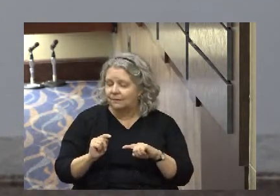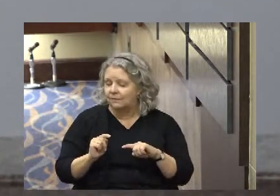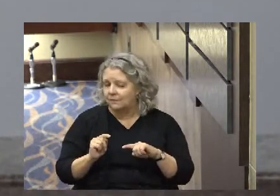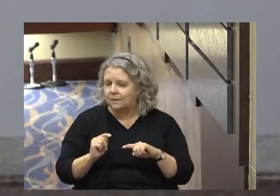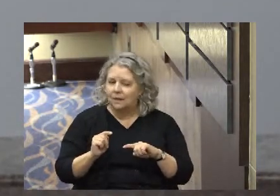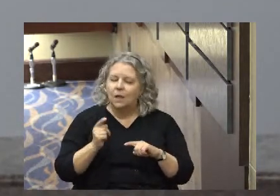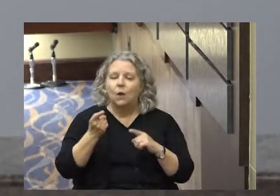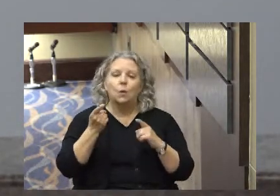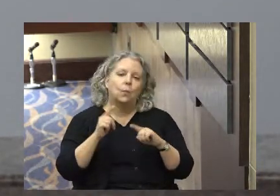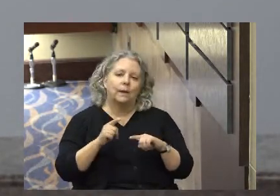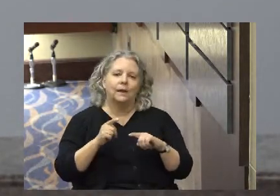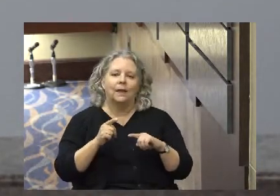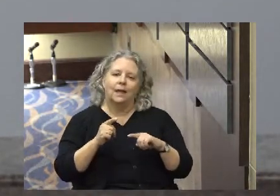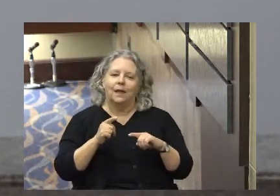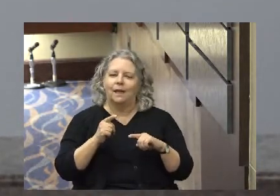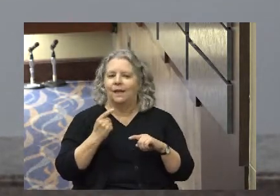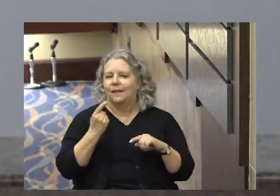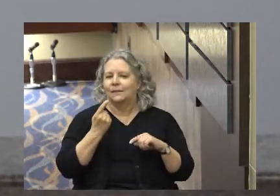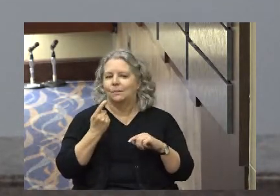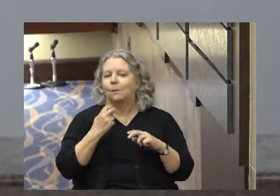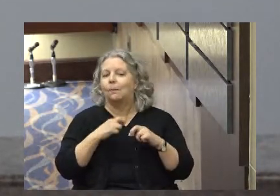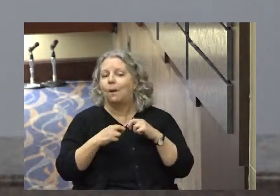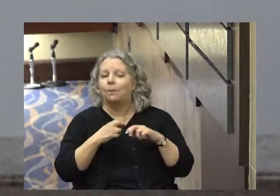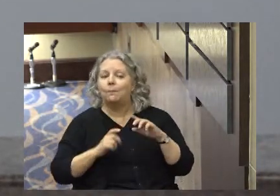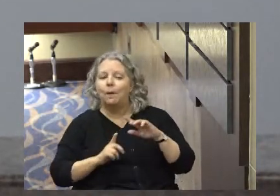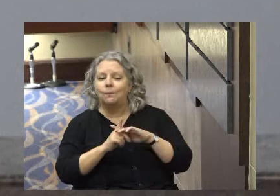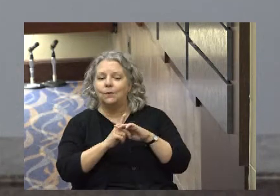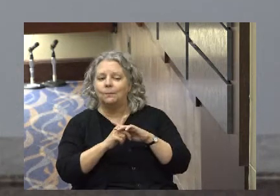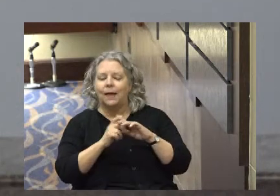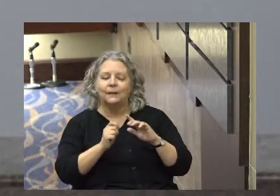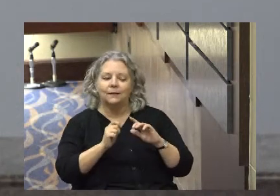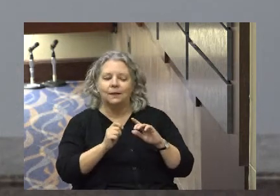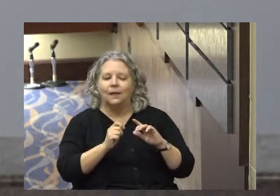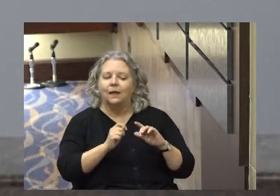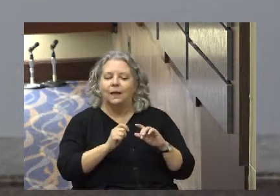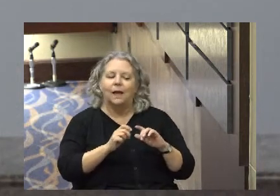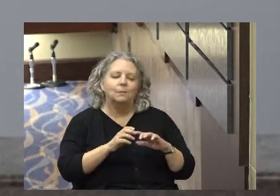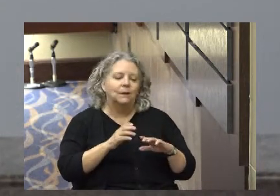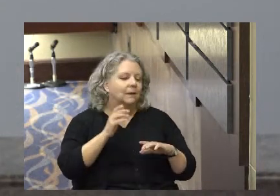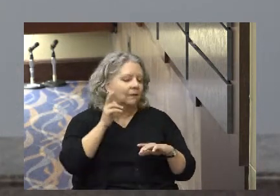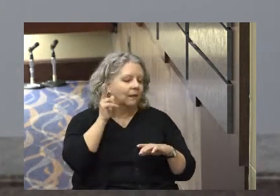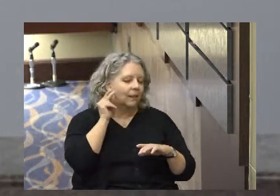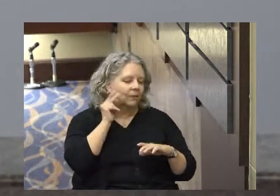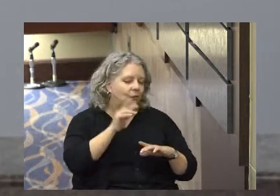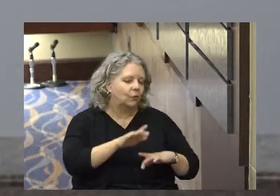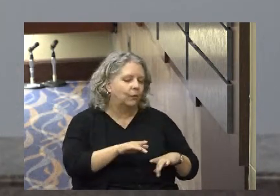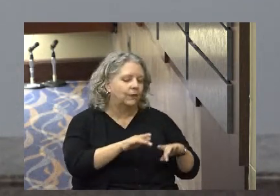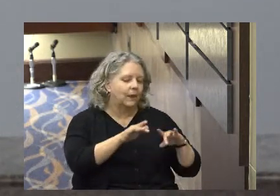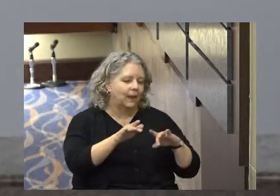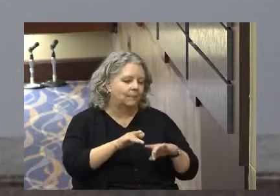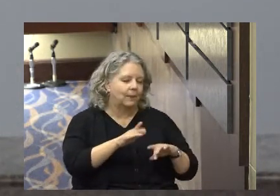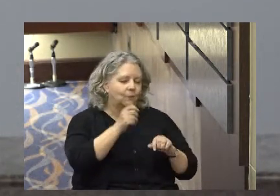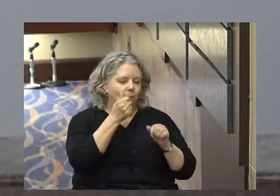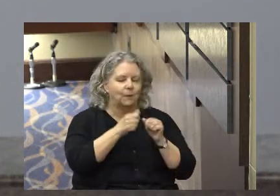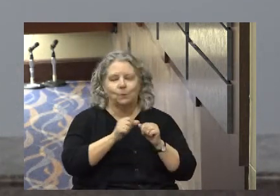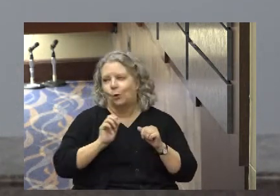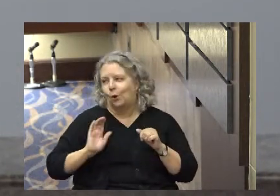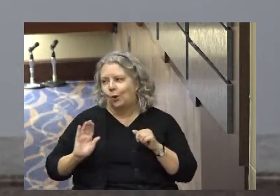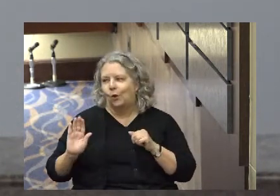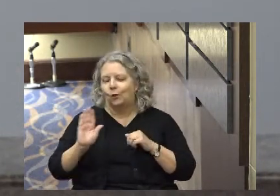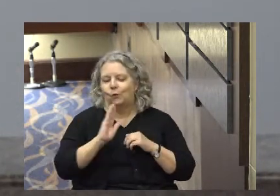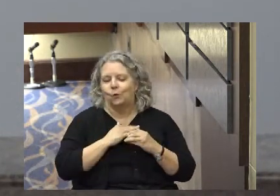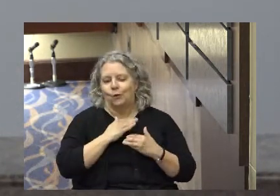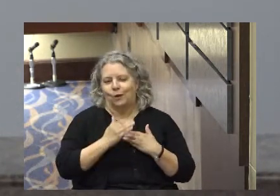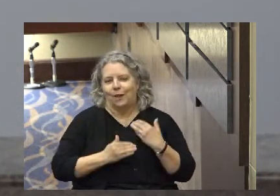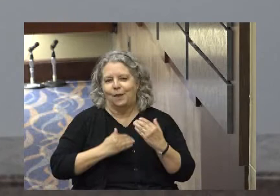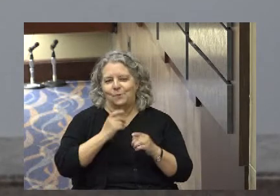a bumpy spot in the road, I can play it back to myself and be encouraged by your kind words. Or when you're in a meeting that you know is going to be hard with